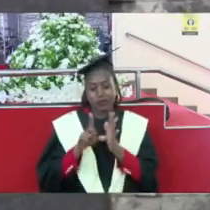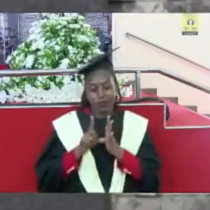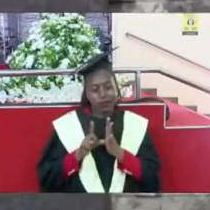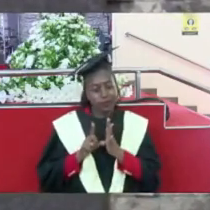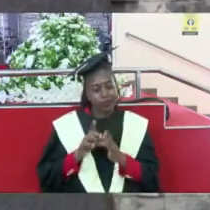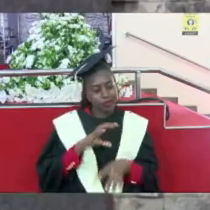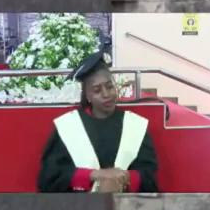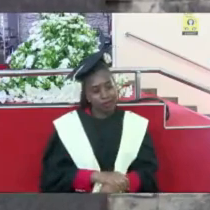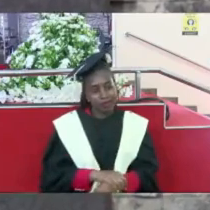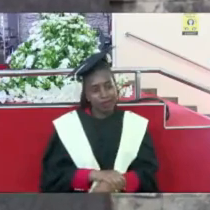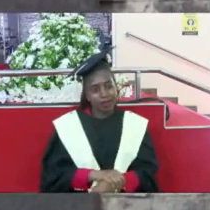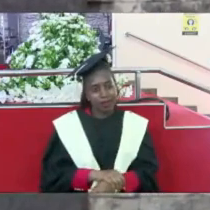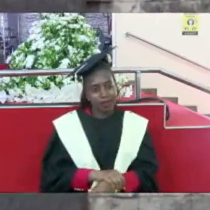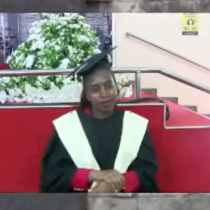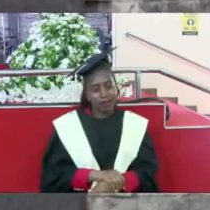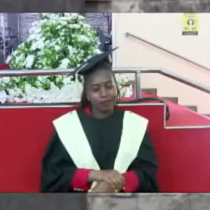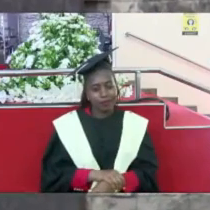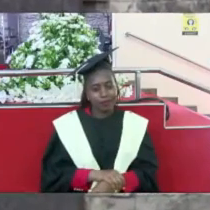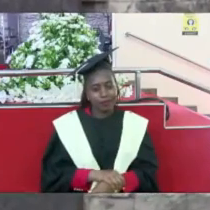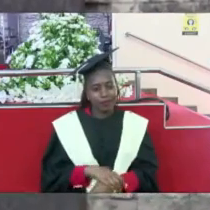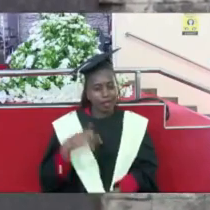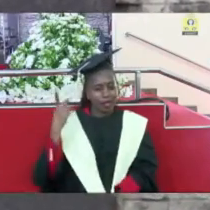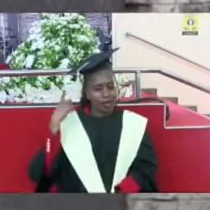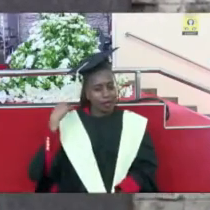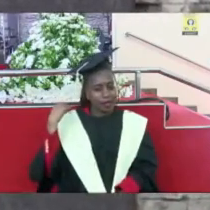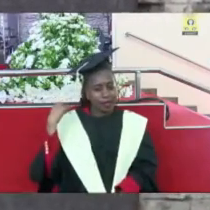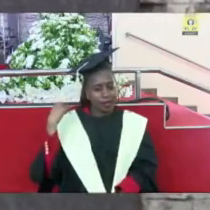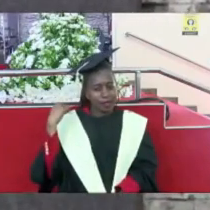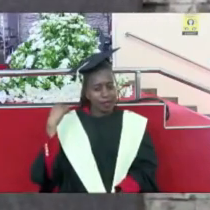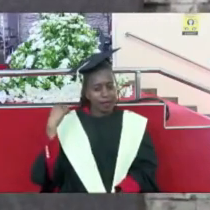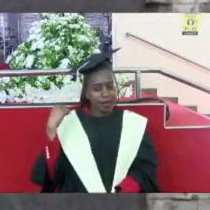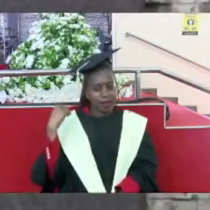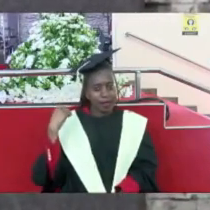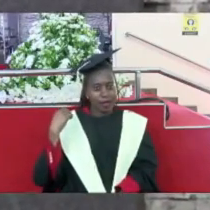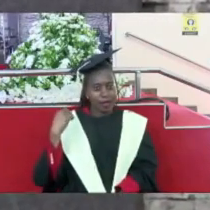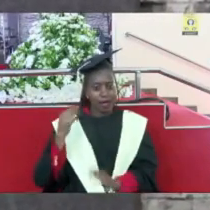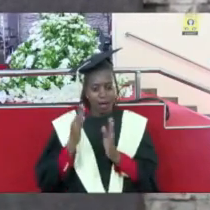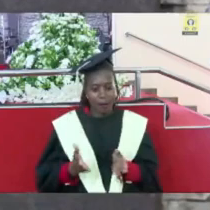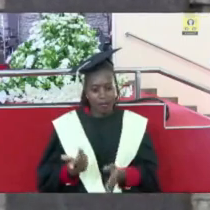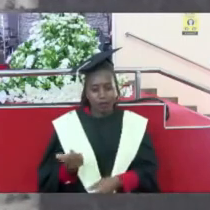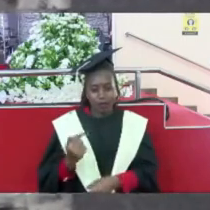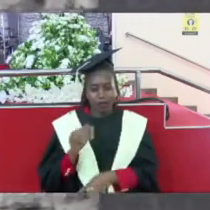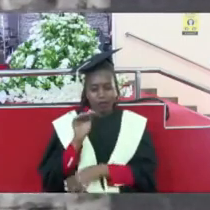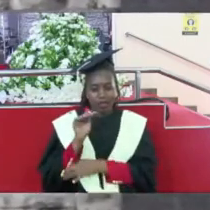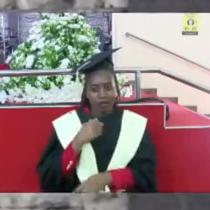Getting into debt. Juzi mtu fulani ameniambia nimlipie nyumba. Somebody told me to pay the